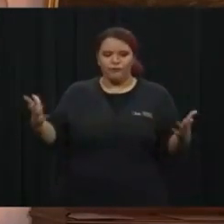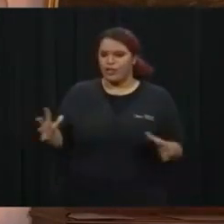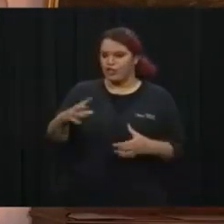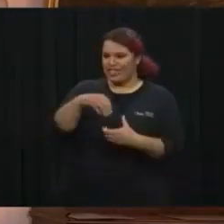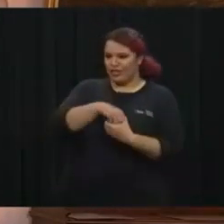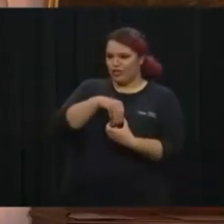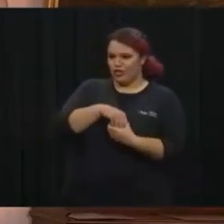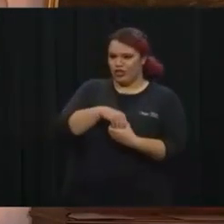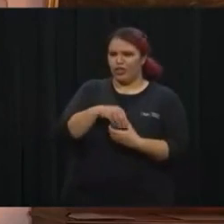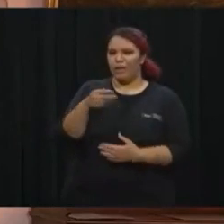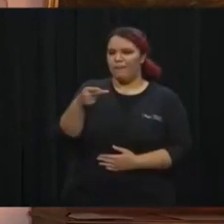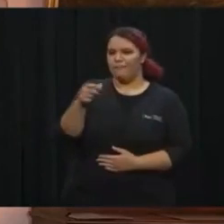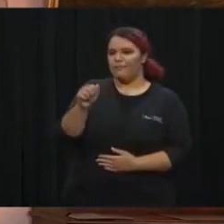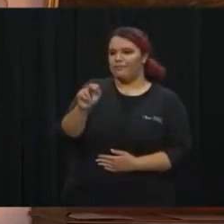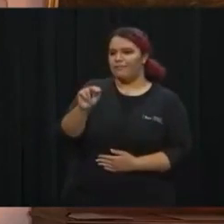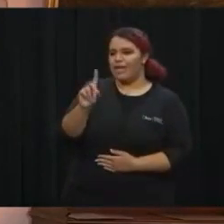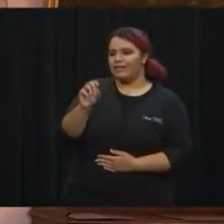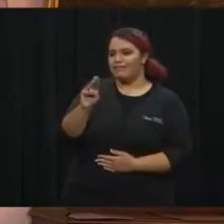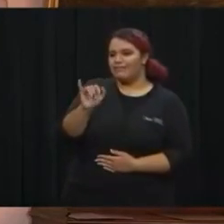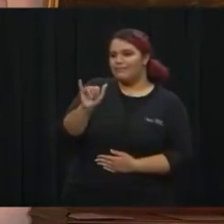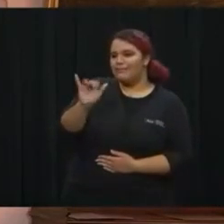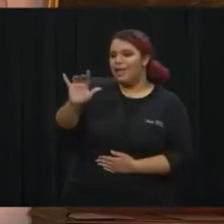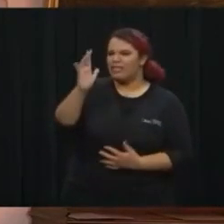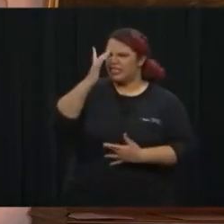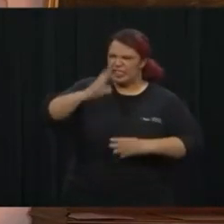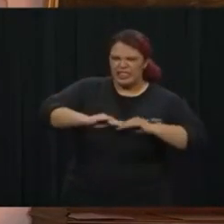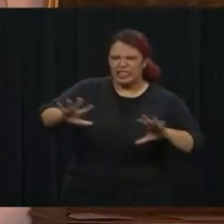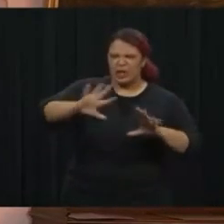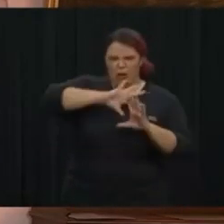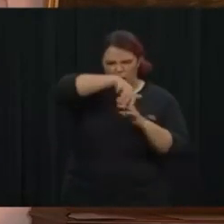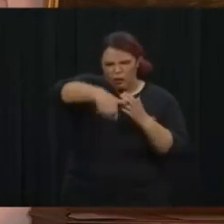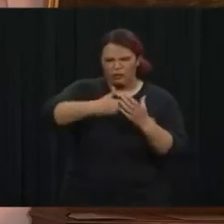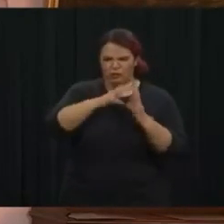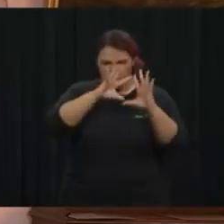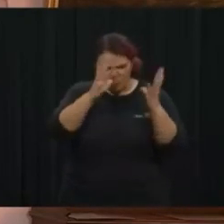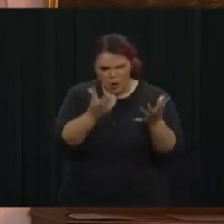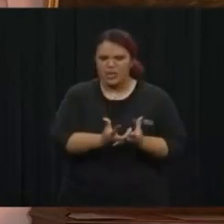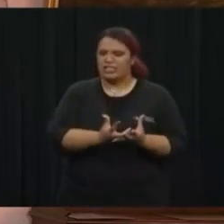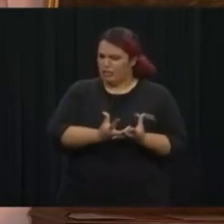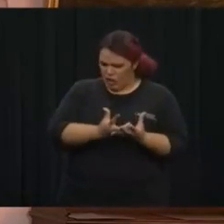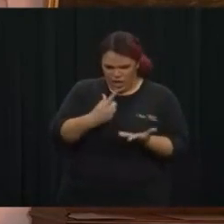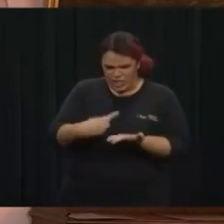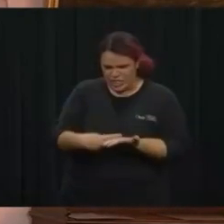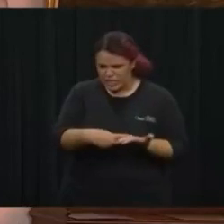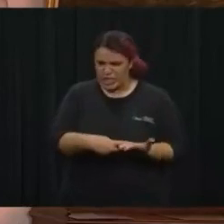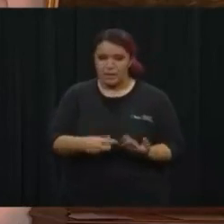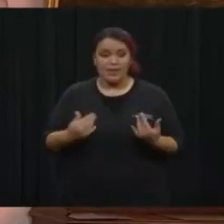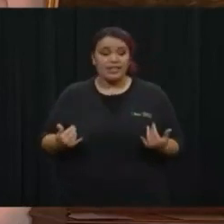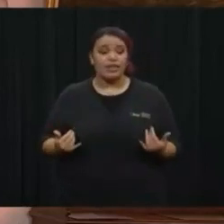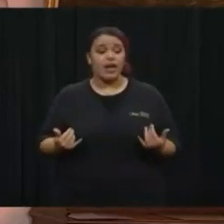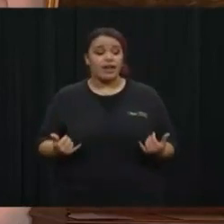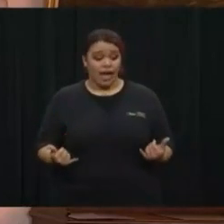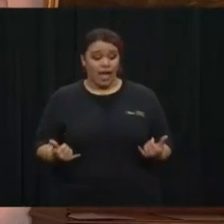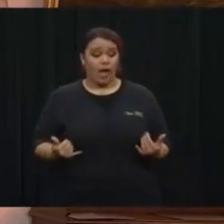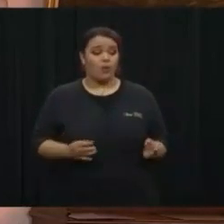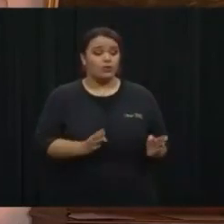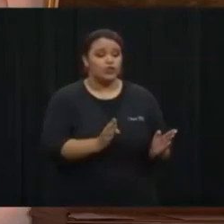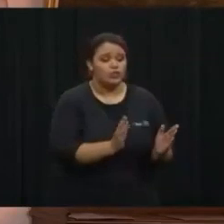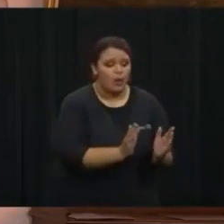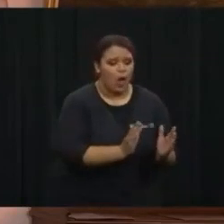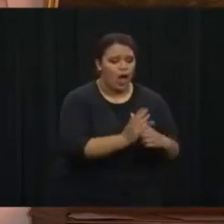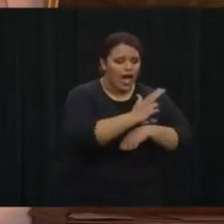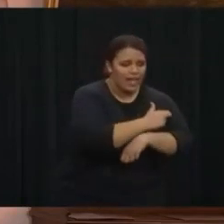being 75 or 70% capacity right now in Ohio. But with the surge, we understand that there is a need for more beds